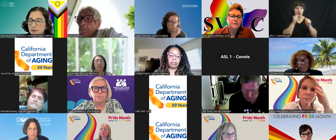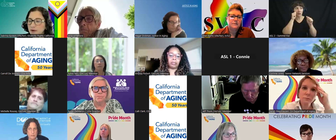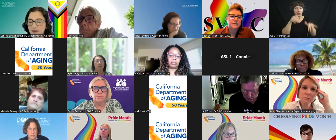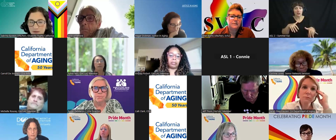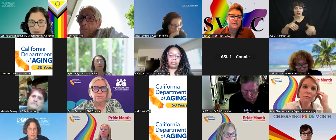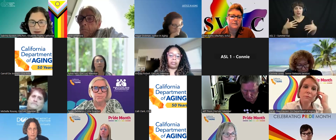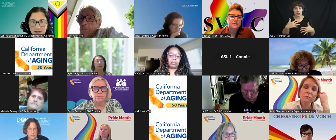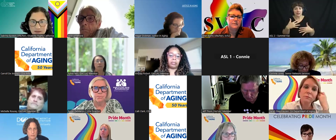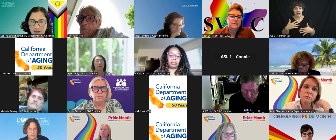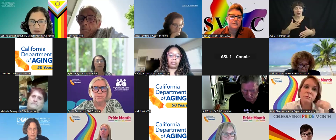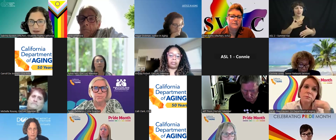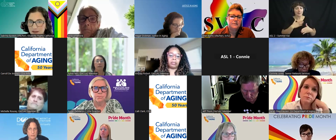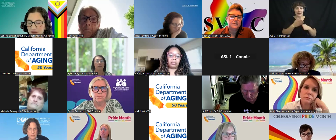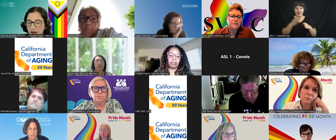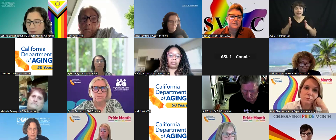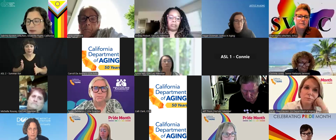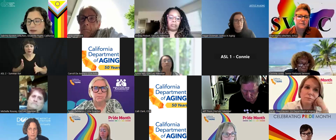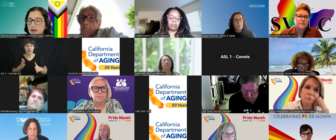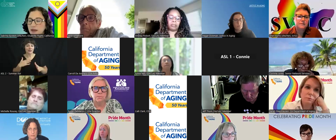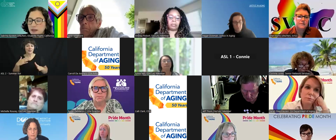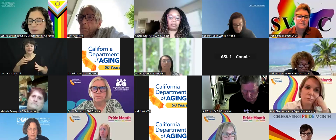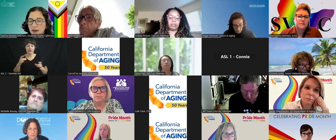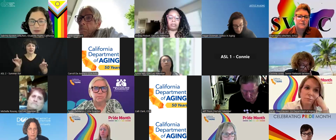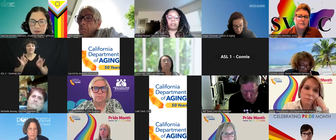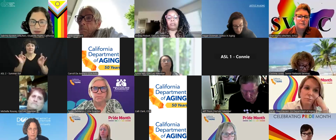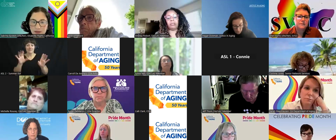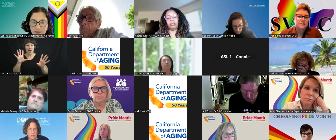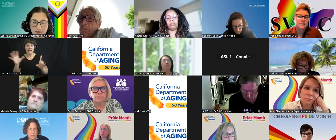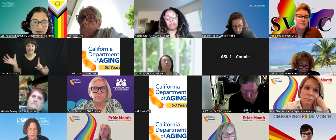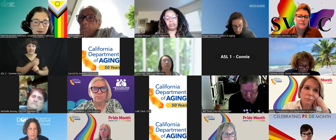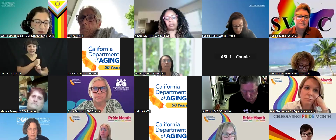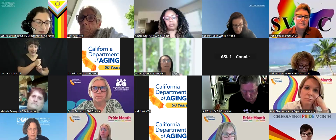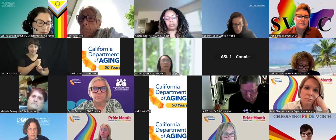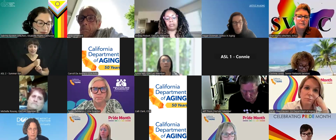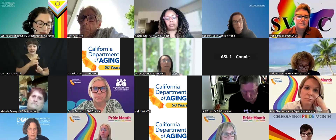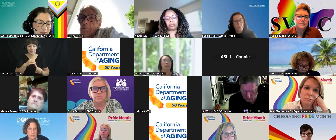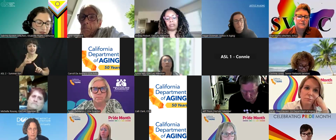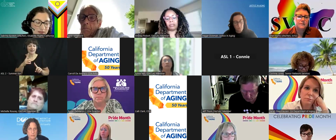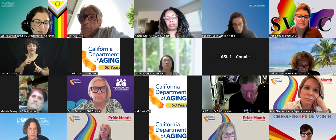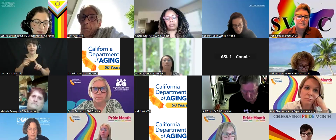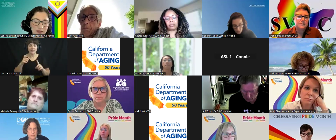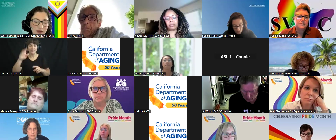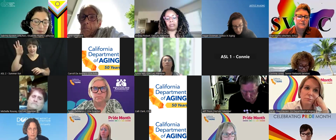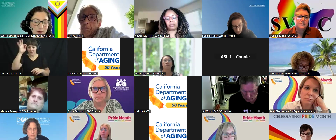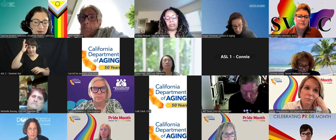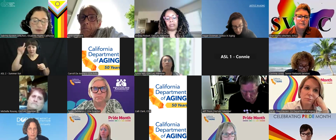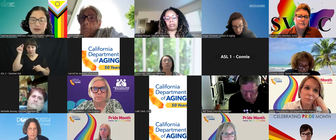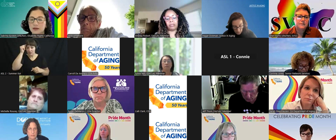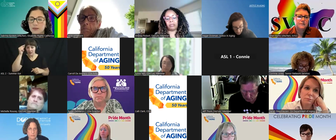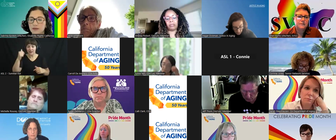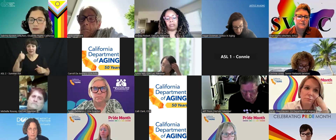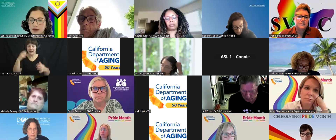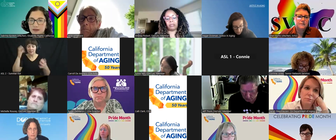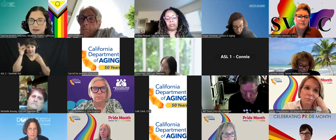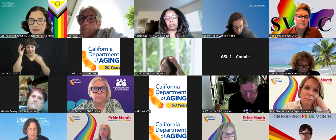my neighbors have been violently kidnapped in the past few weeks by the federal government's actions. But I am also